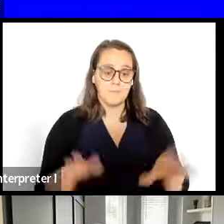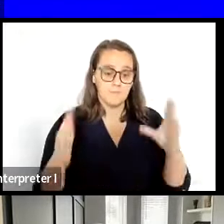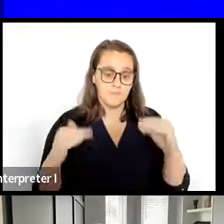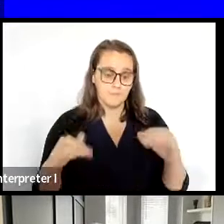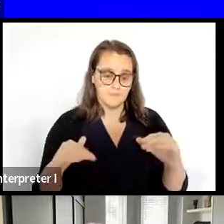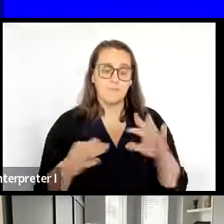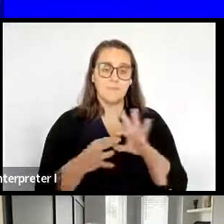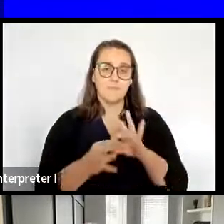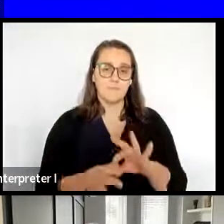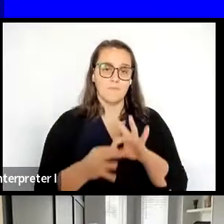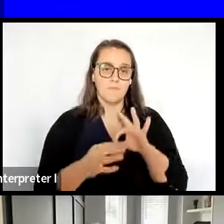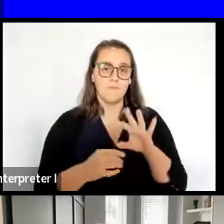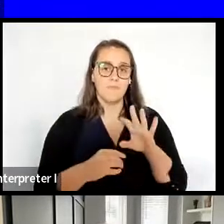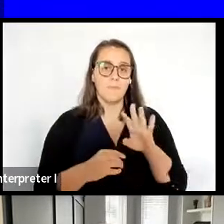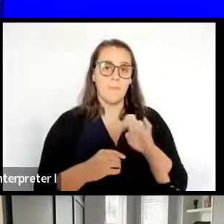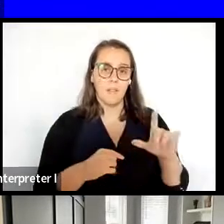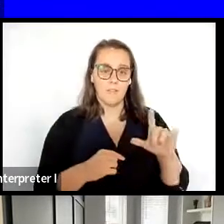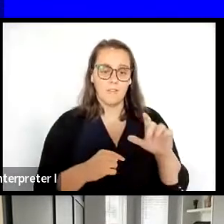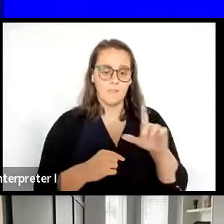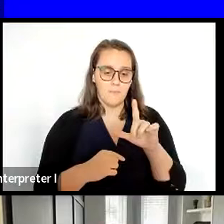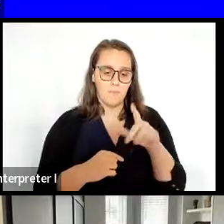The underlying measure is PR